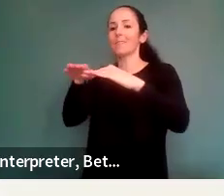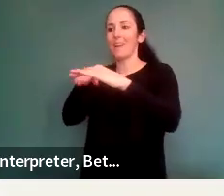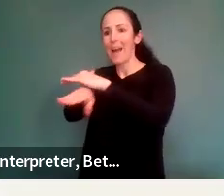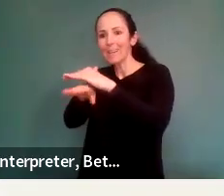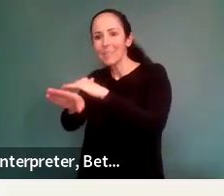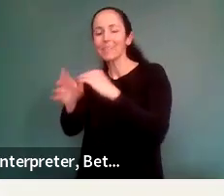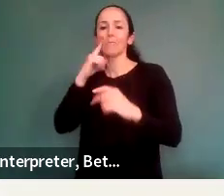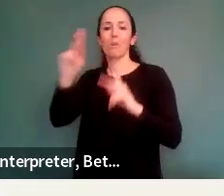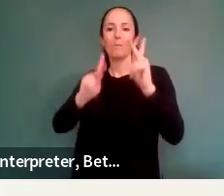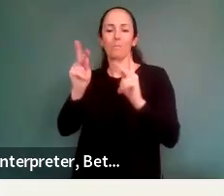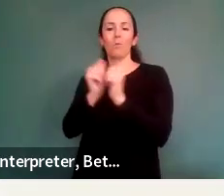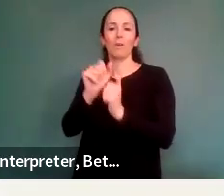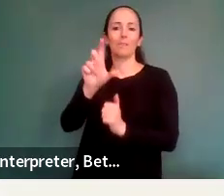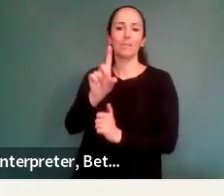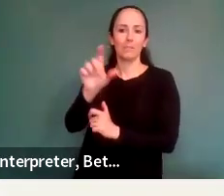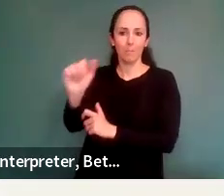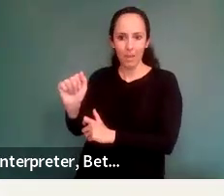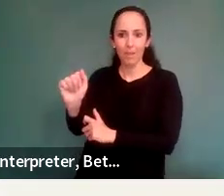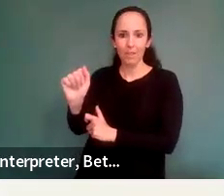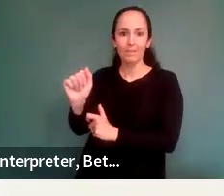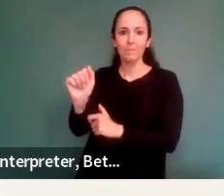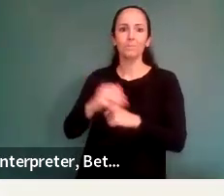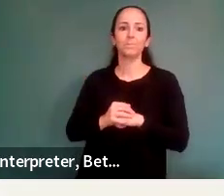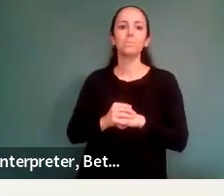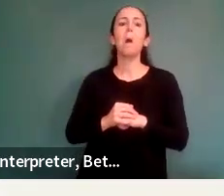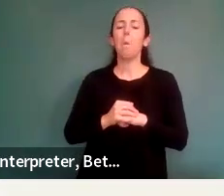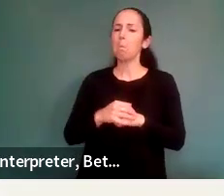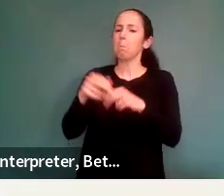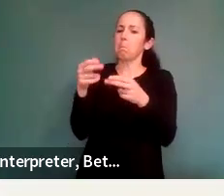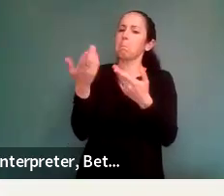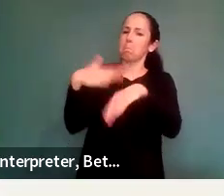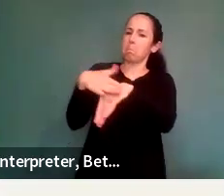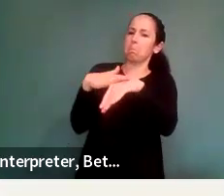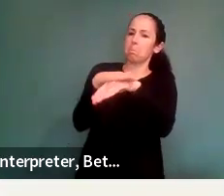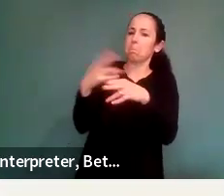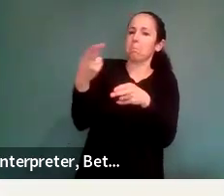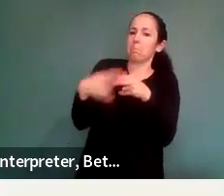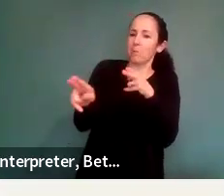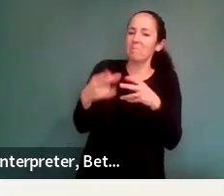disabilities. And I'd like to add more to that,